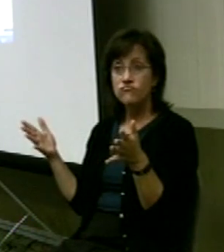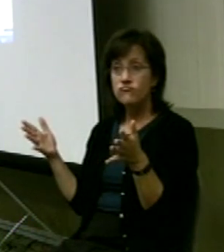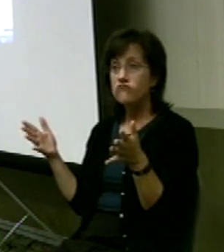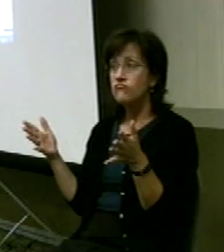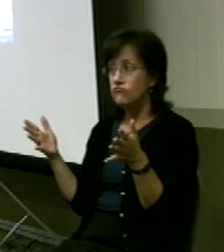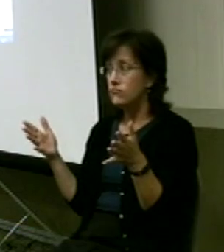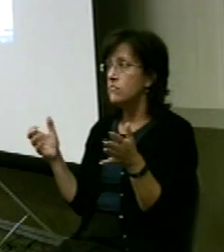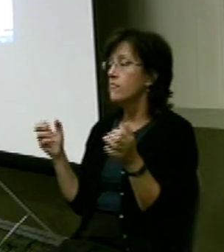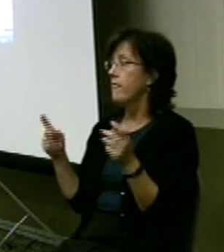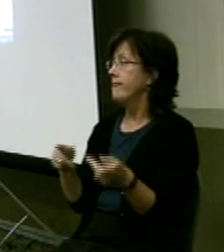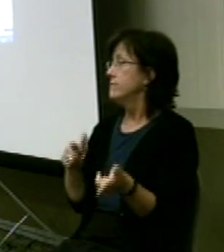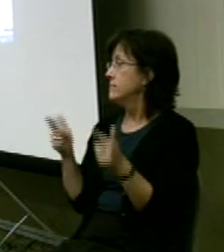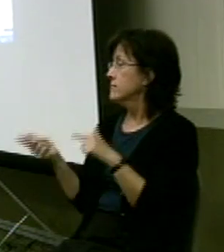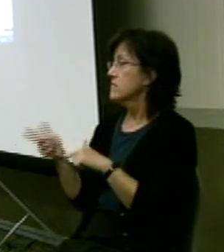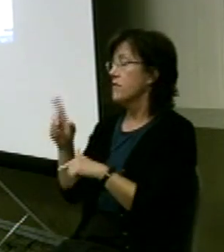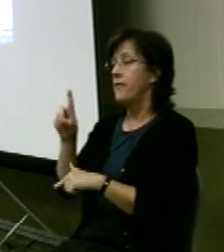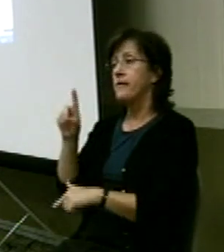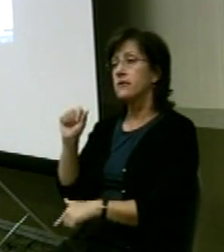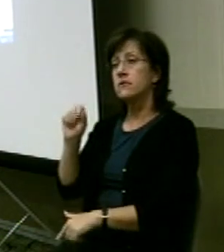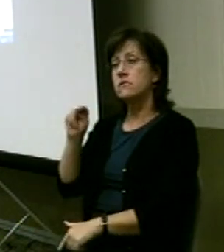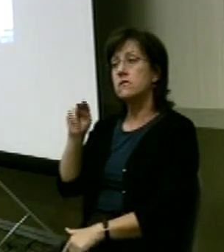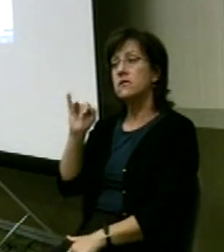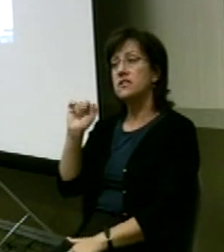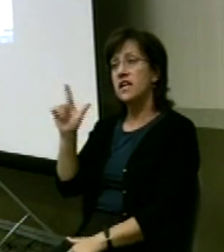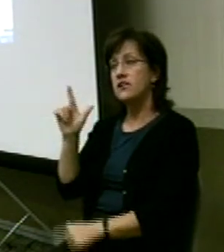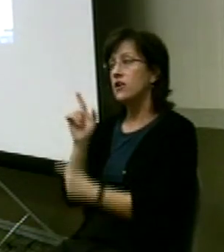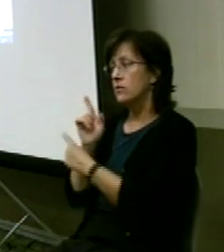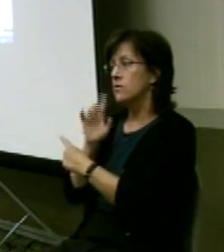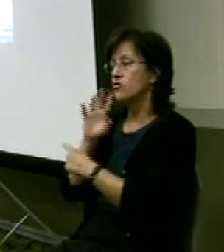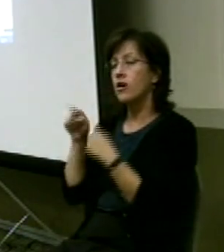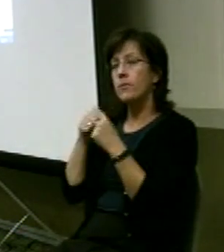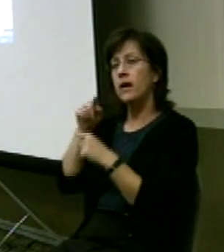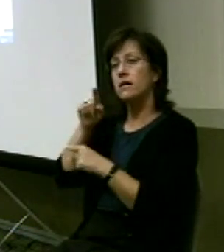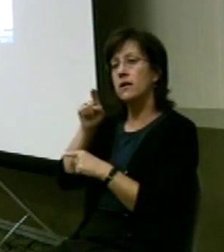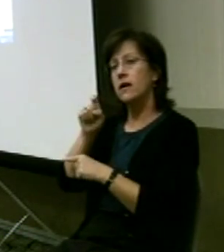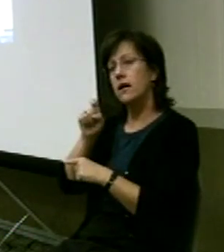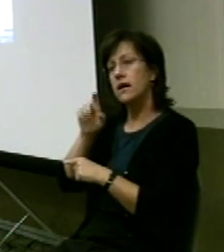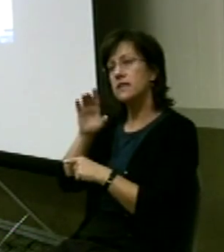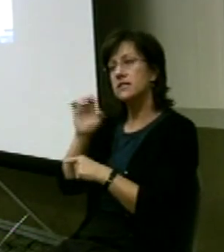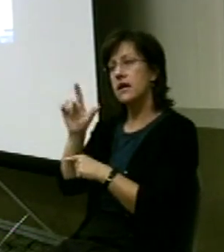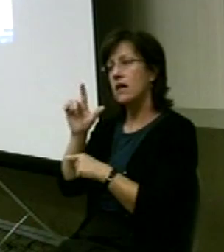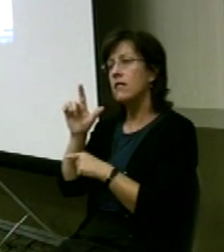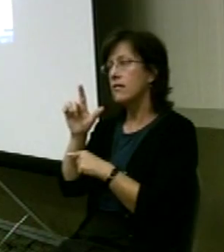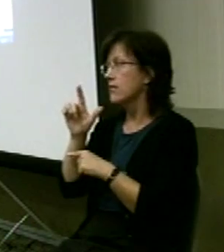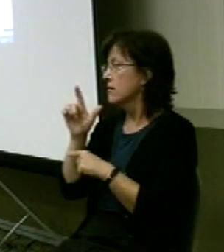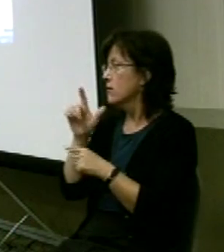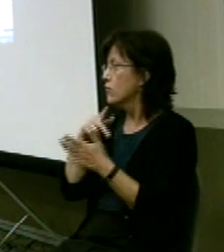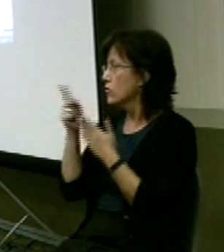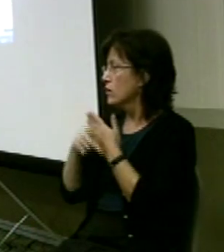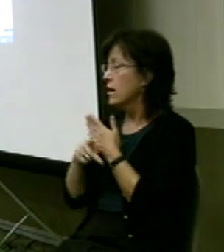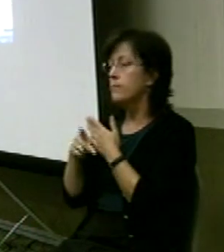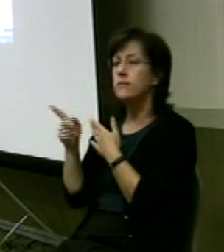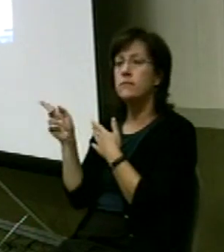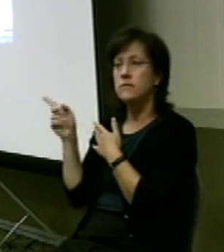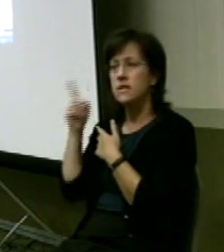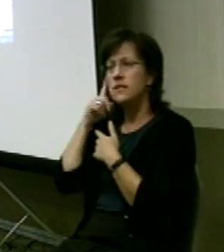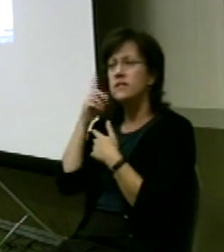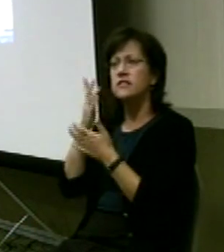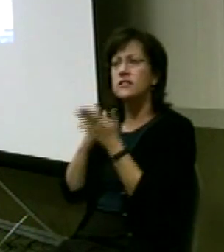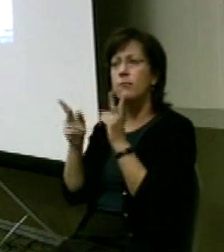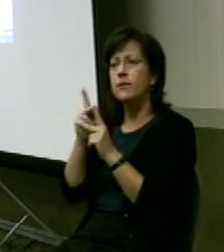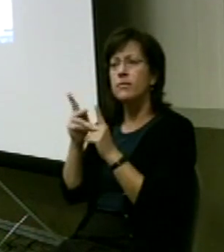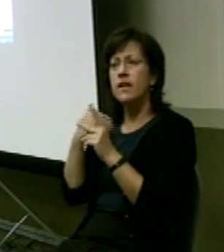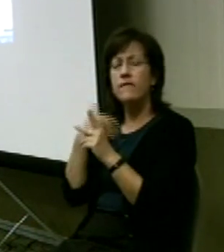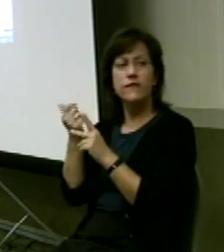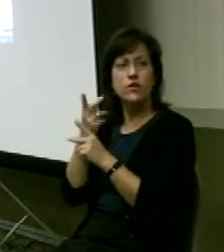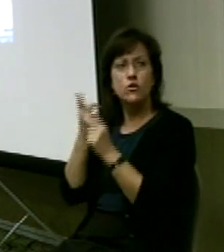Yep. All right, Daniel's going to talk a little bit about the Excel program here. I mean, I think some people have a few questions what these